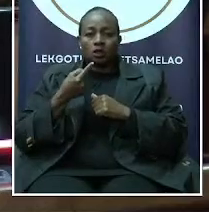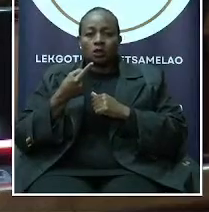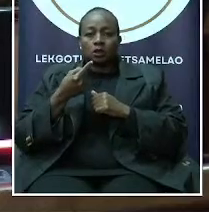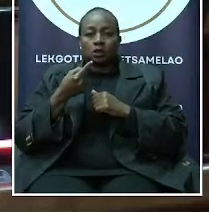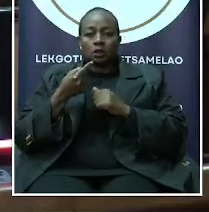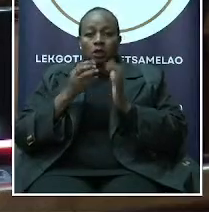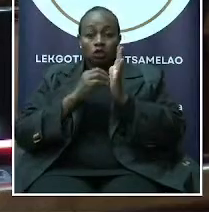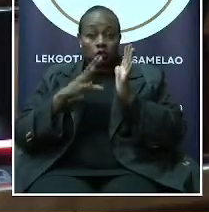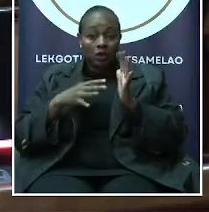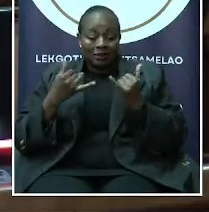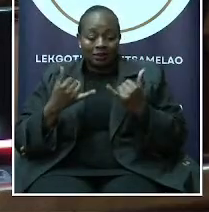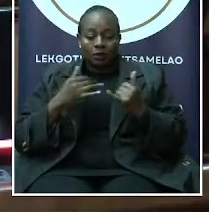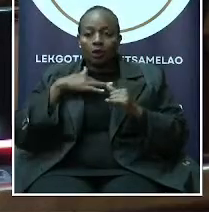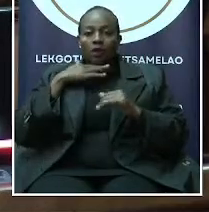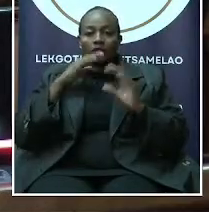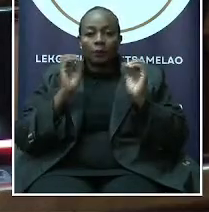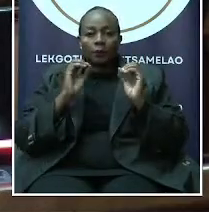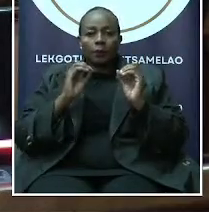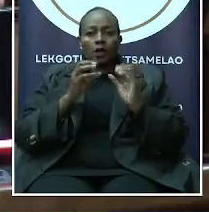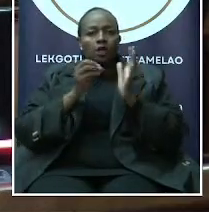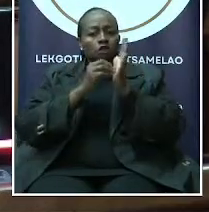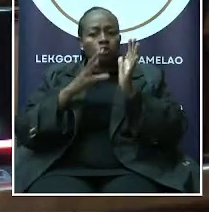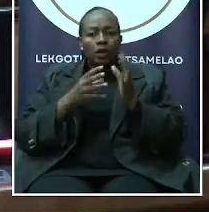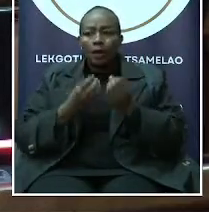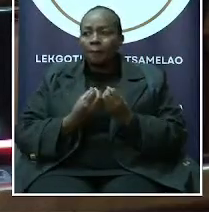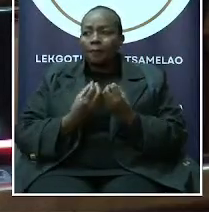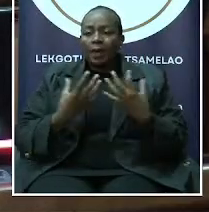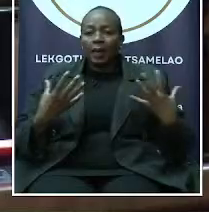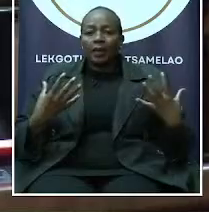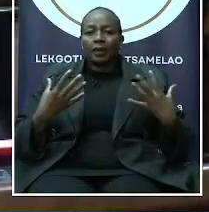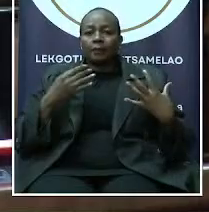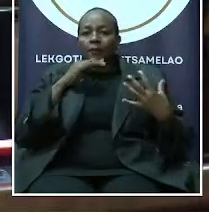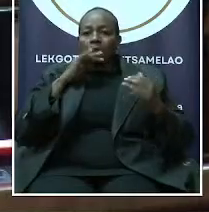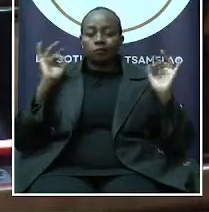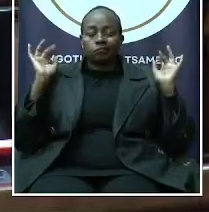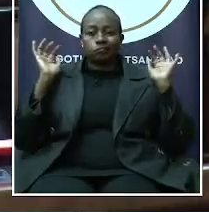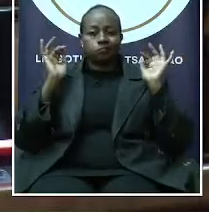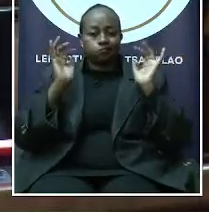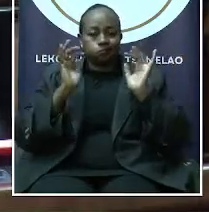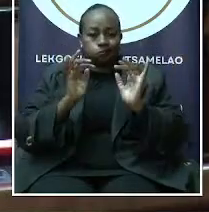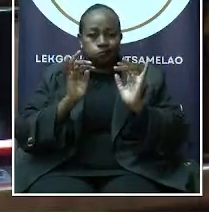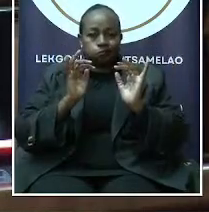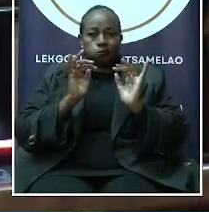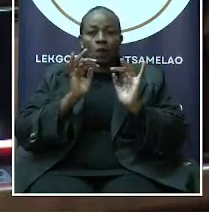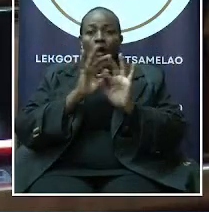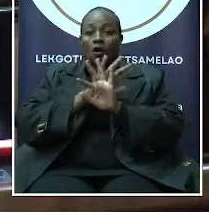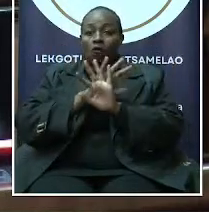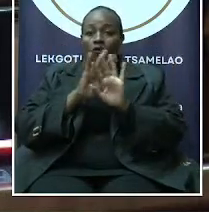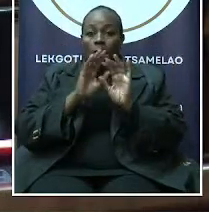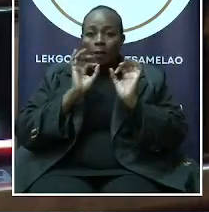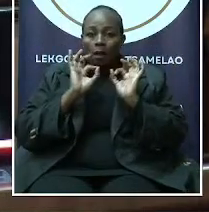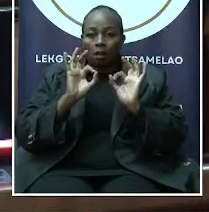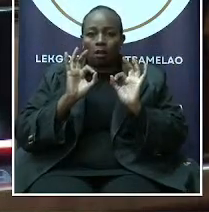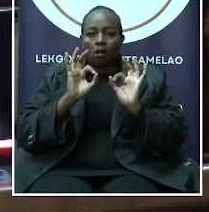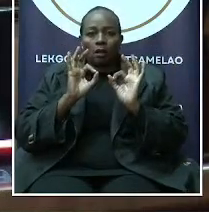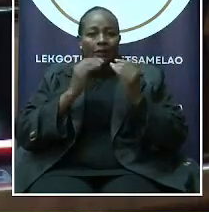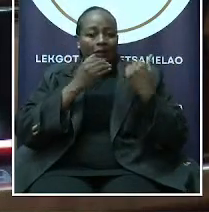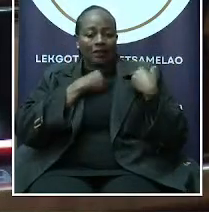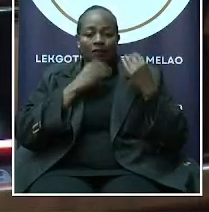currently forced into overcrowded, informal, and unsafe housing